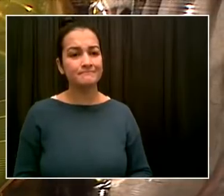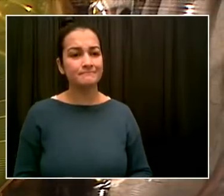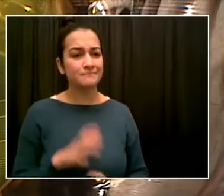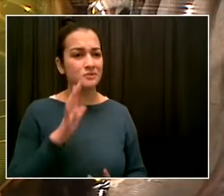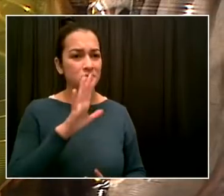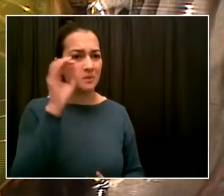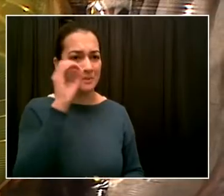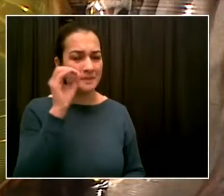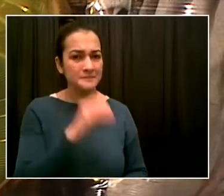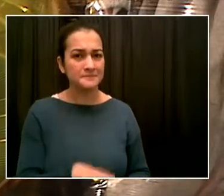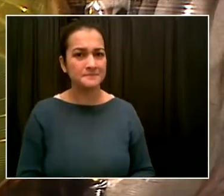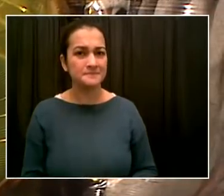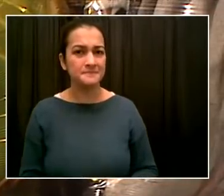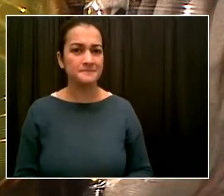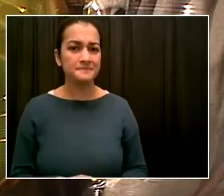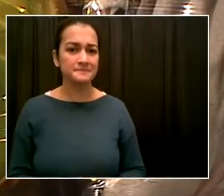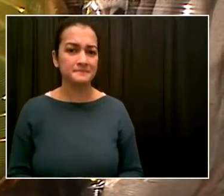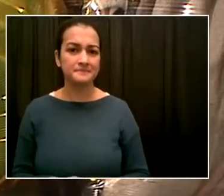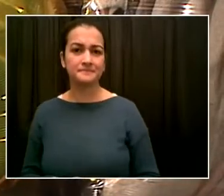it, Katie.